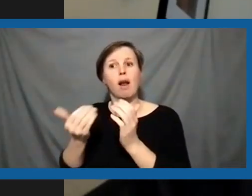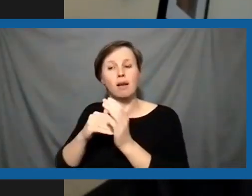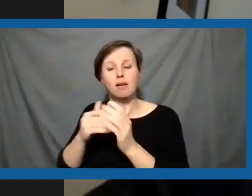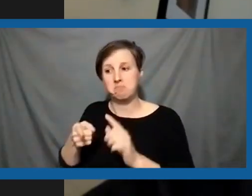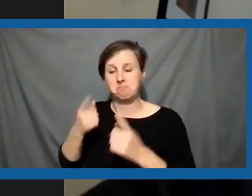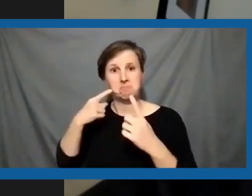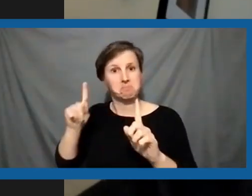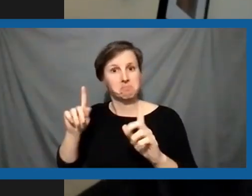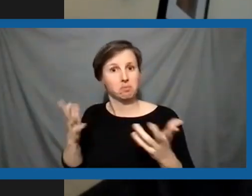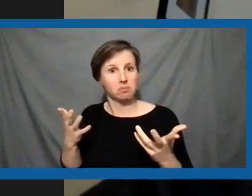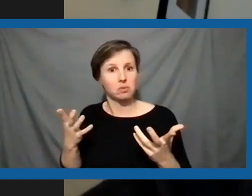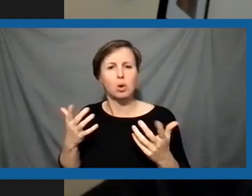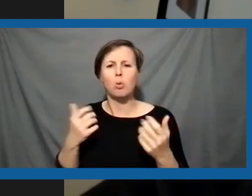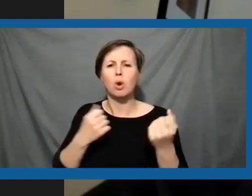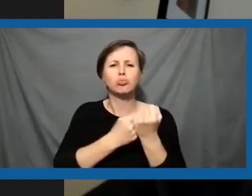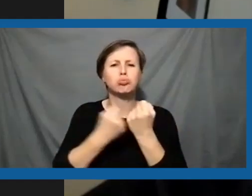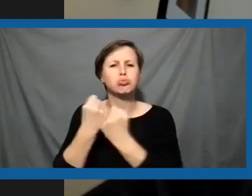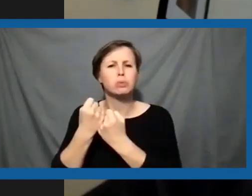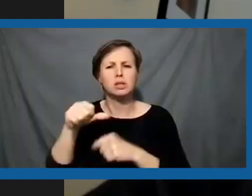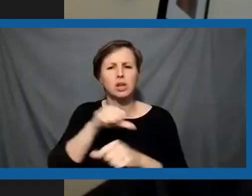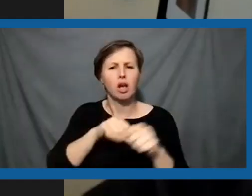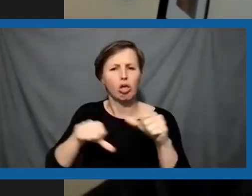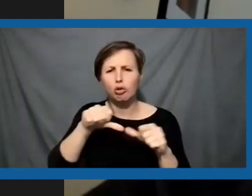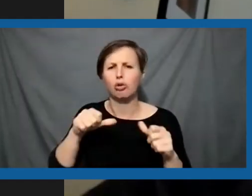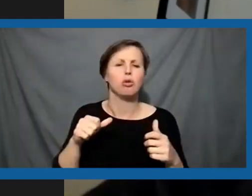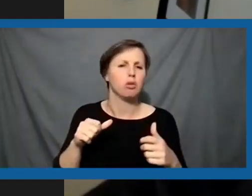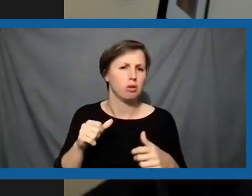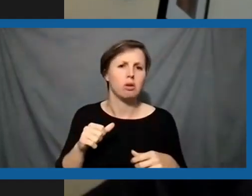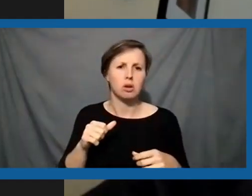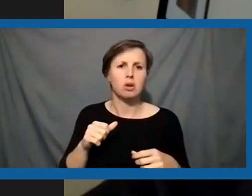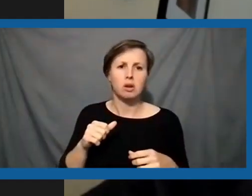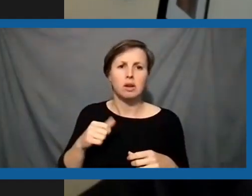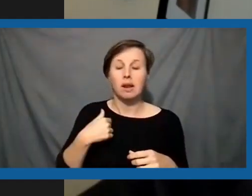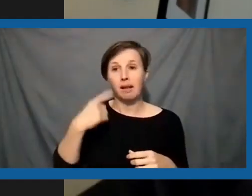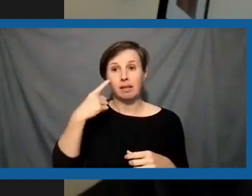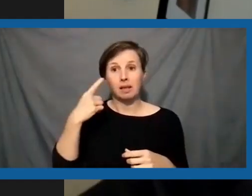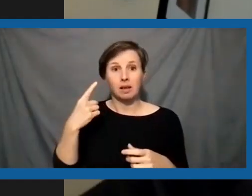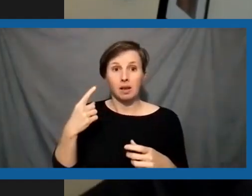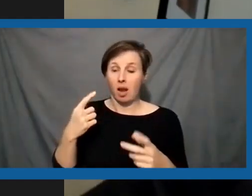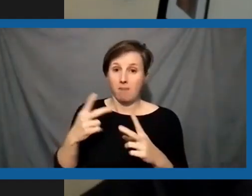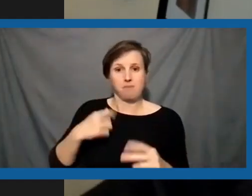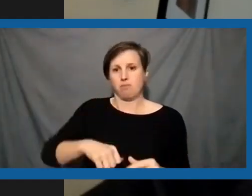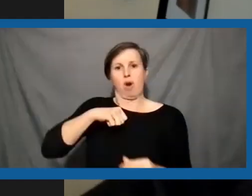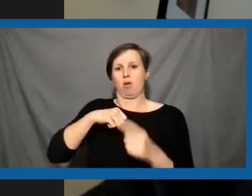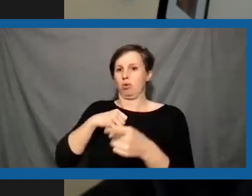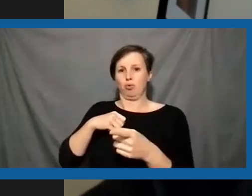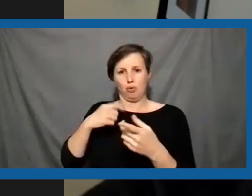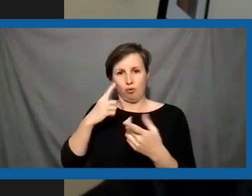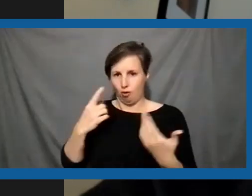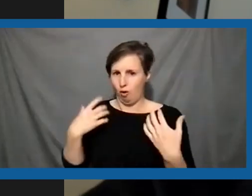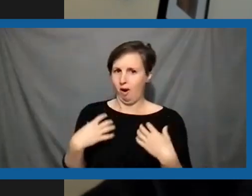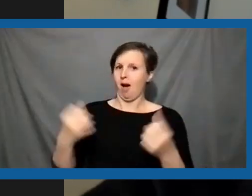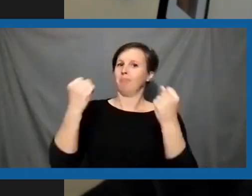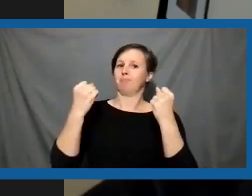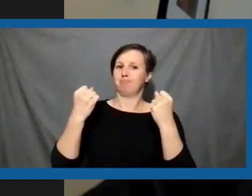just, we stand on each other's shoulders. We help each other out, and I think I'm very proud of you, for having the courage to